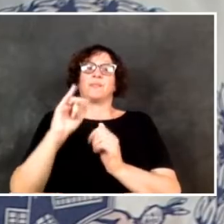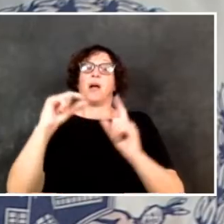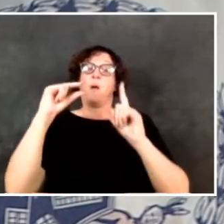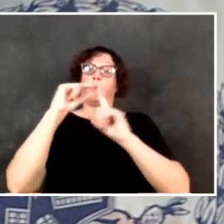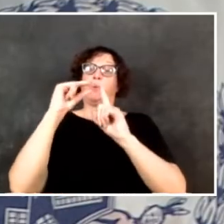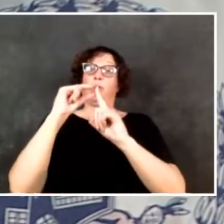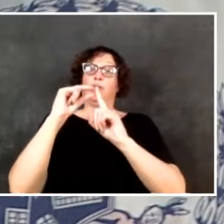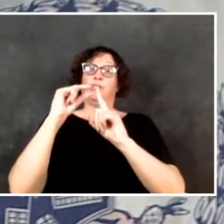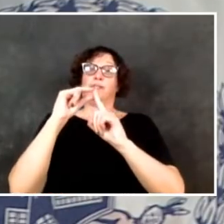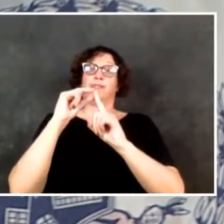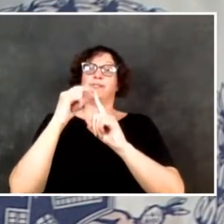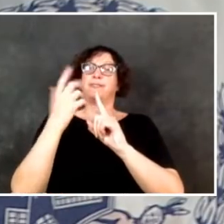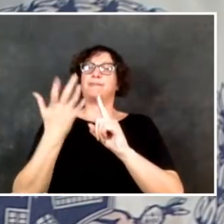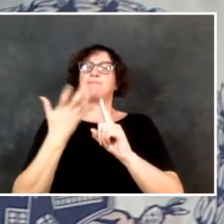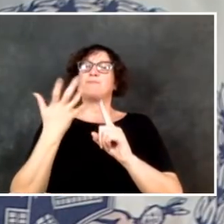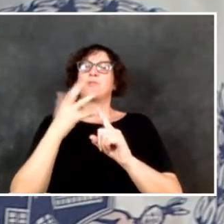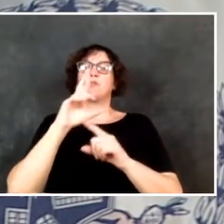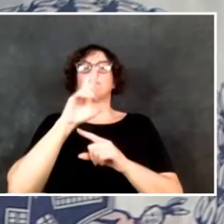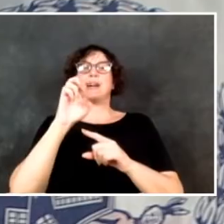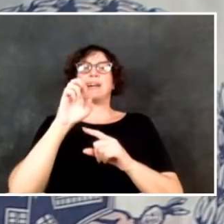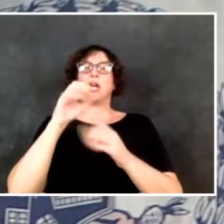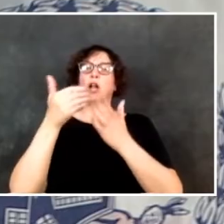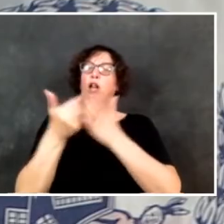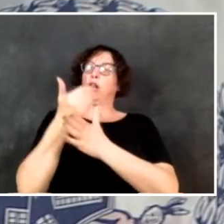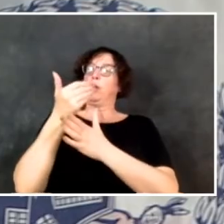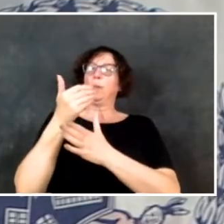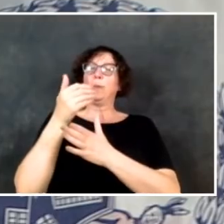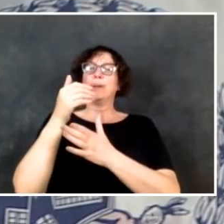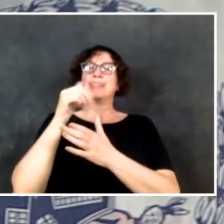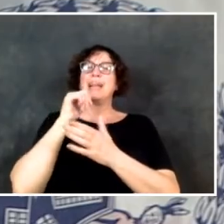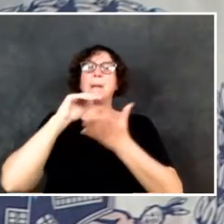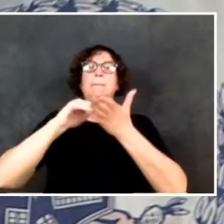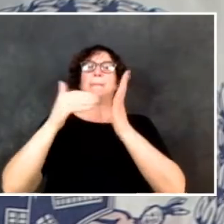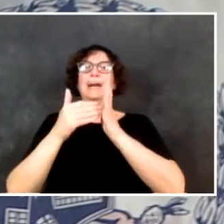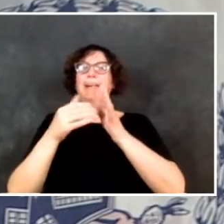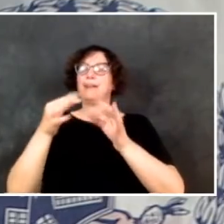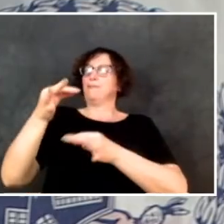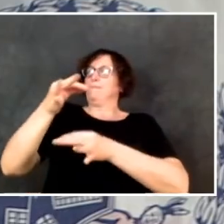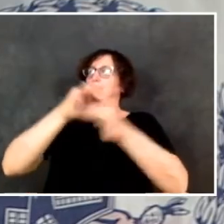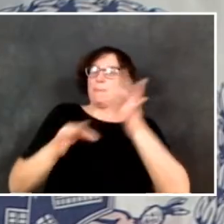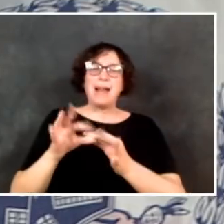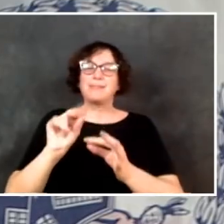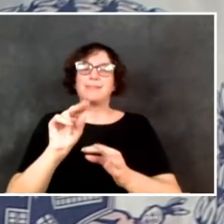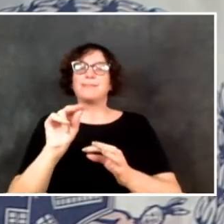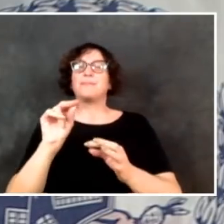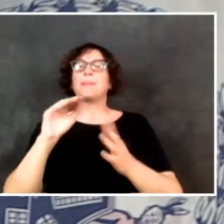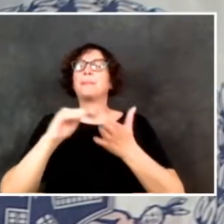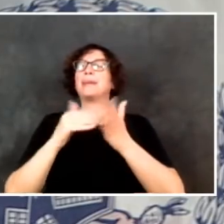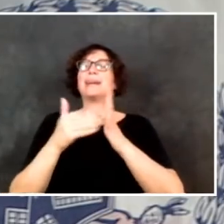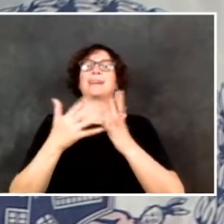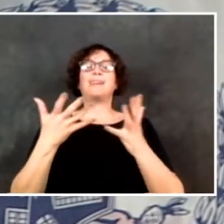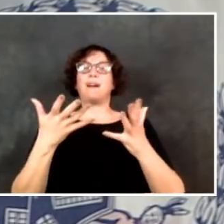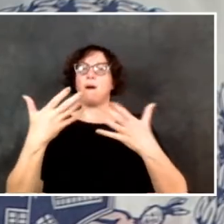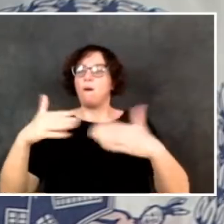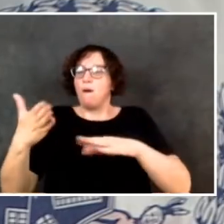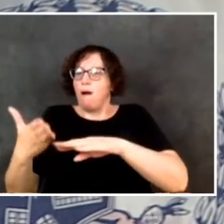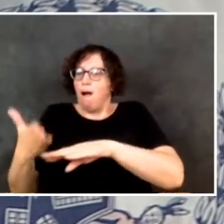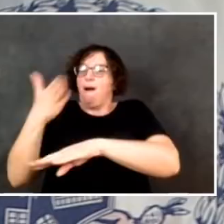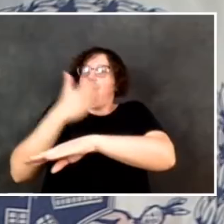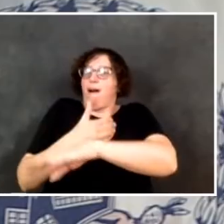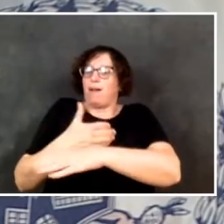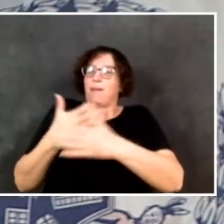something different, something more fair, more just, something that addresses the problems of where we were before